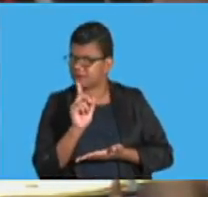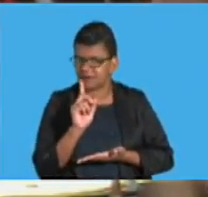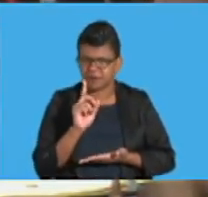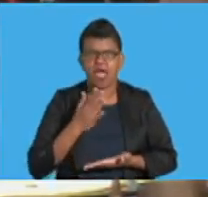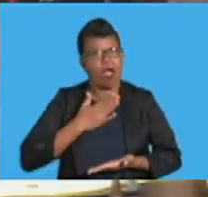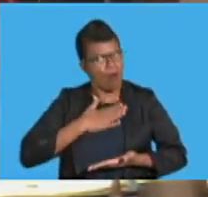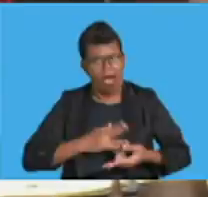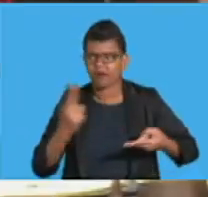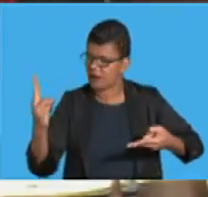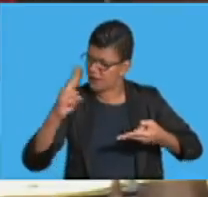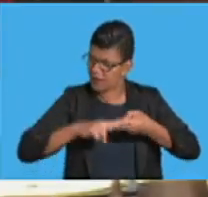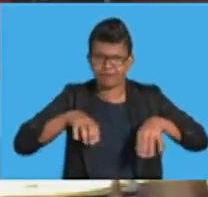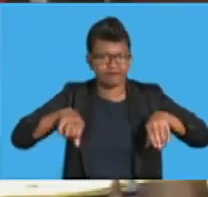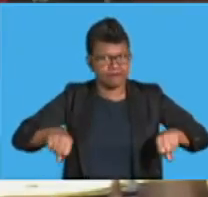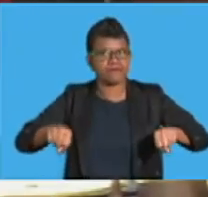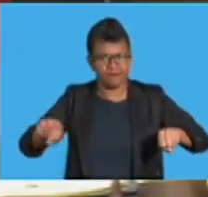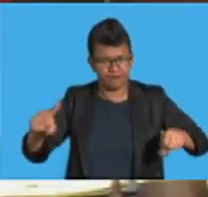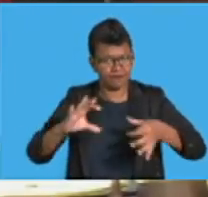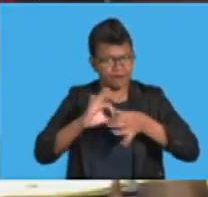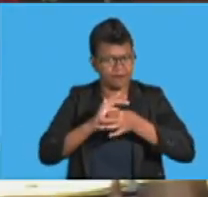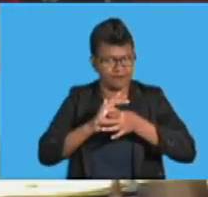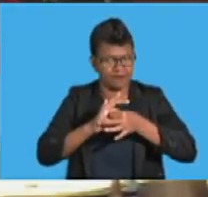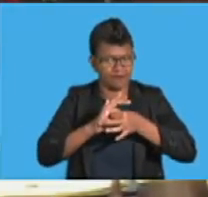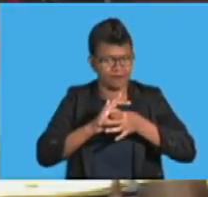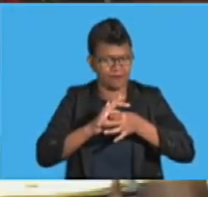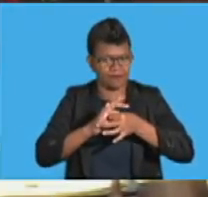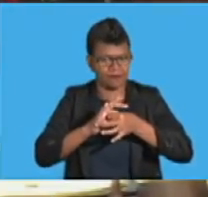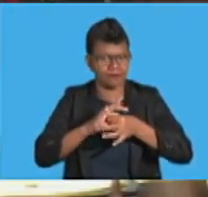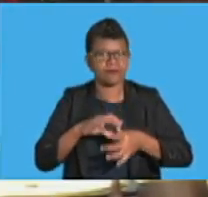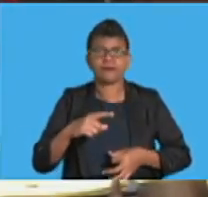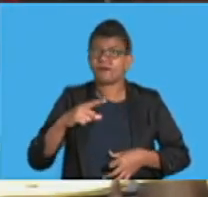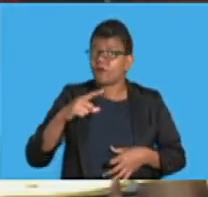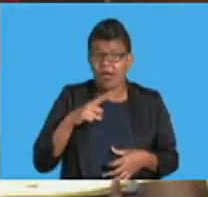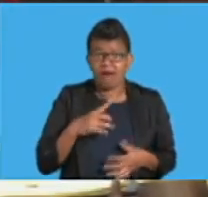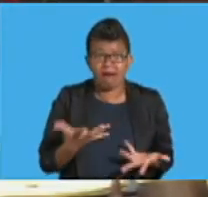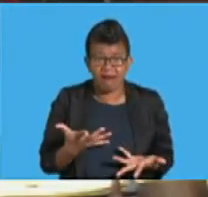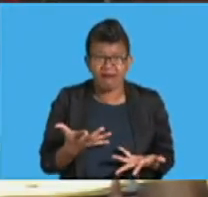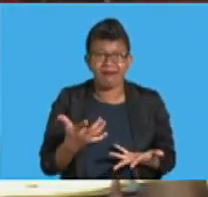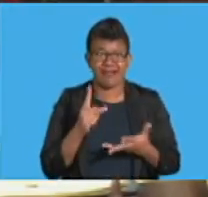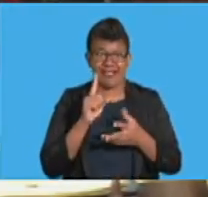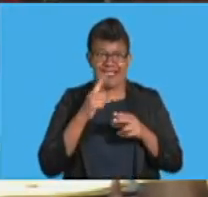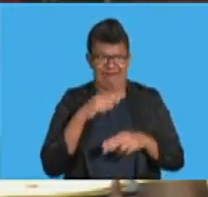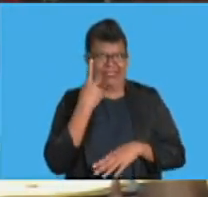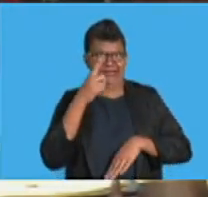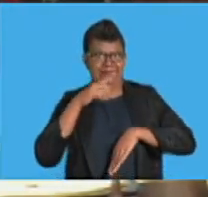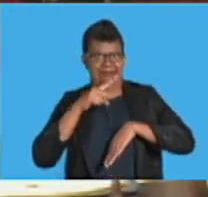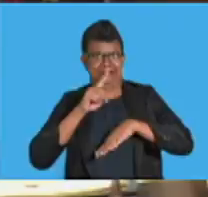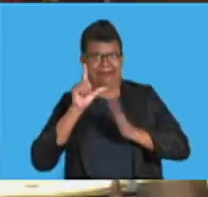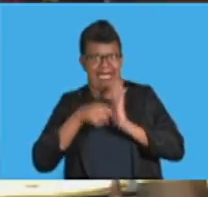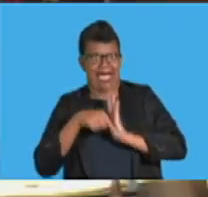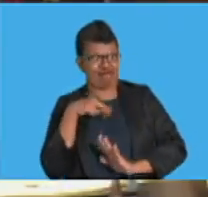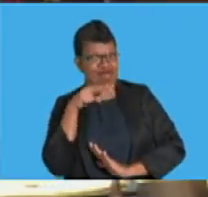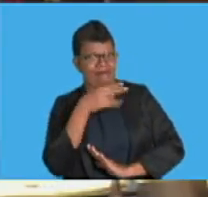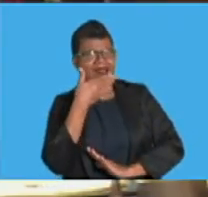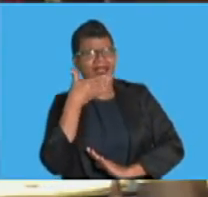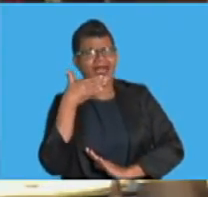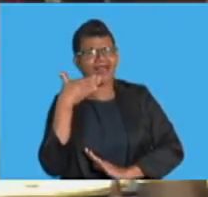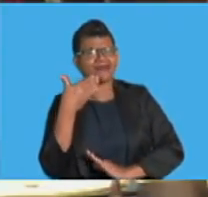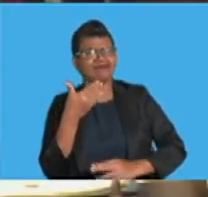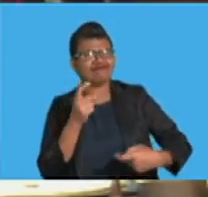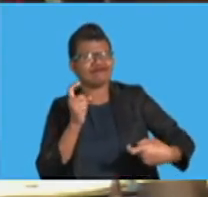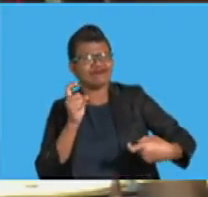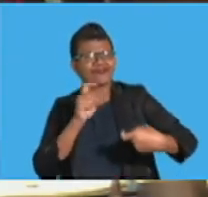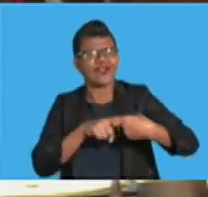many of my colleagues from my generation, I was first attracted to the Fiji First team because of its resounding message of one Fiji for all